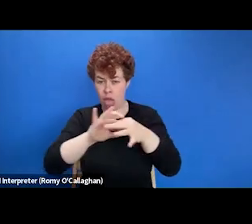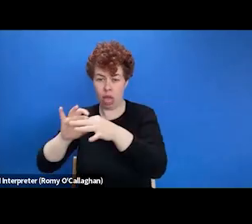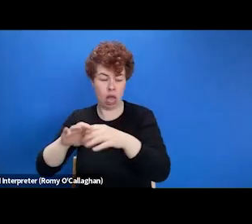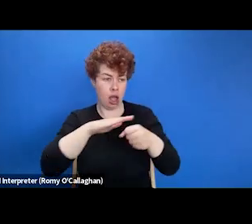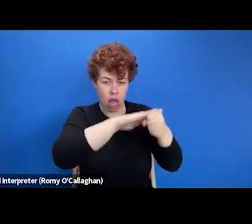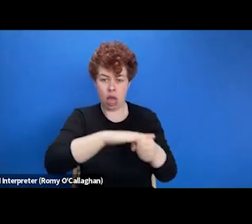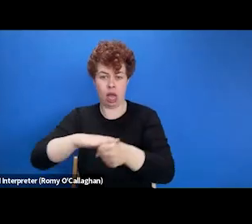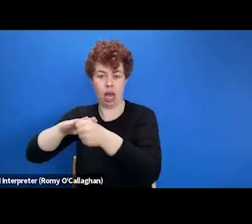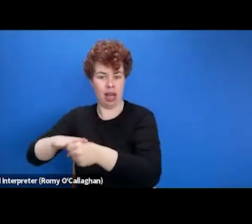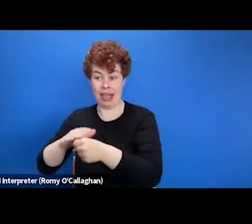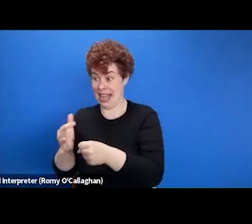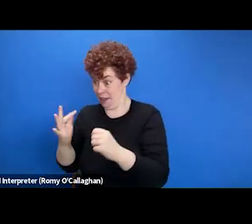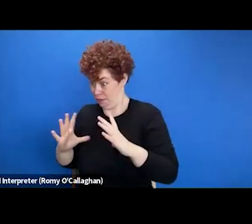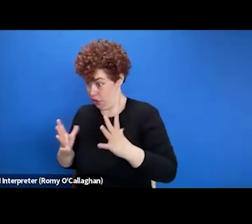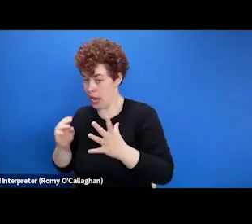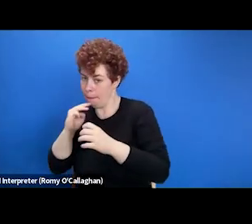exploitation, from